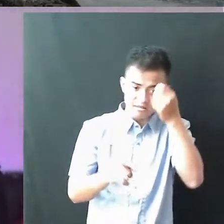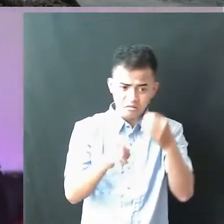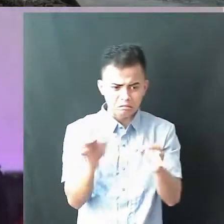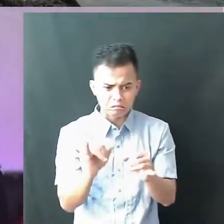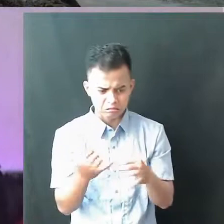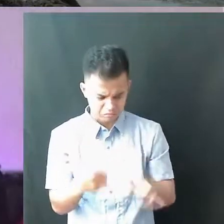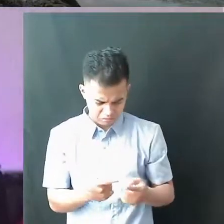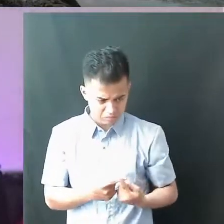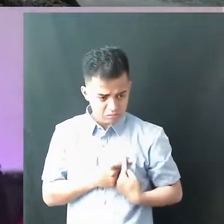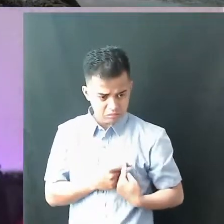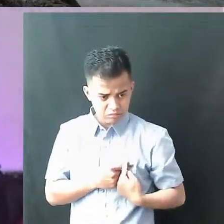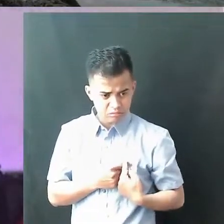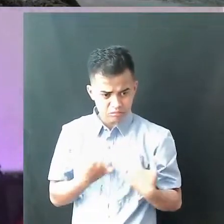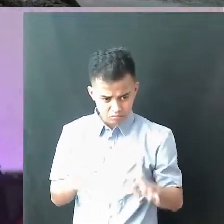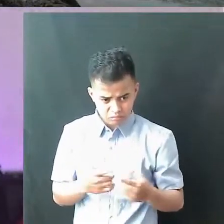Second Tim.